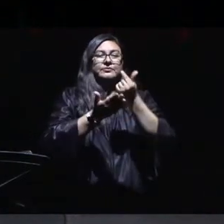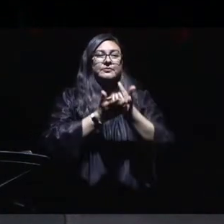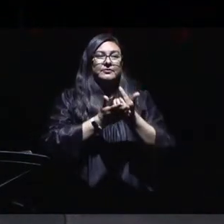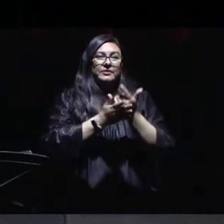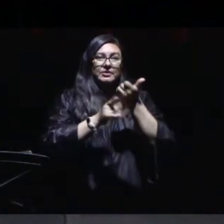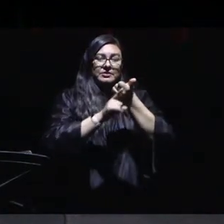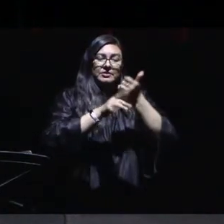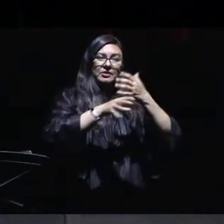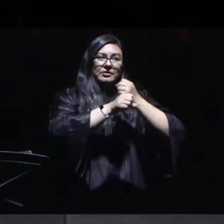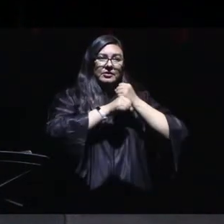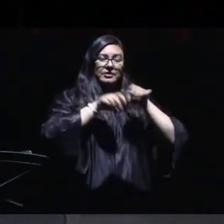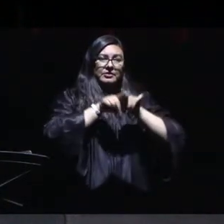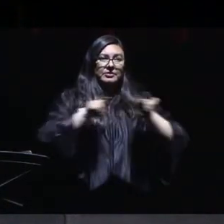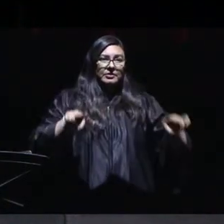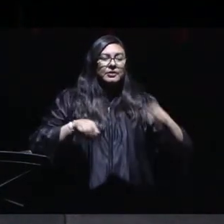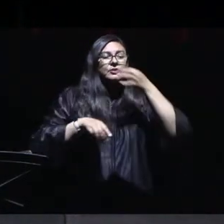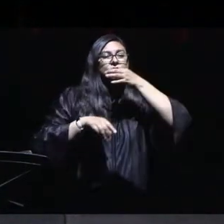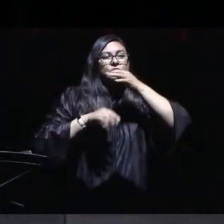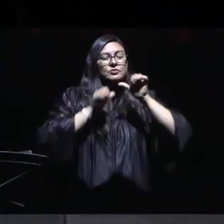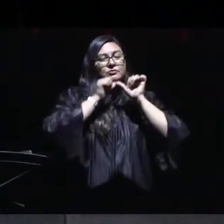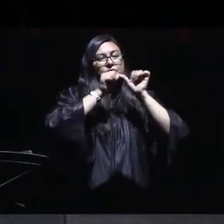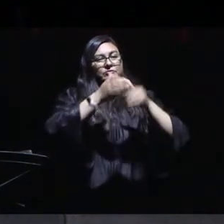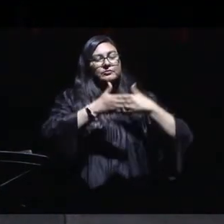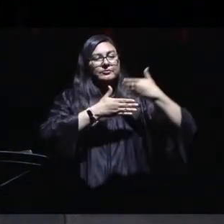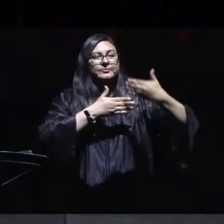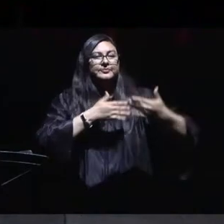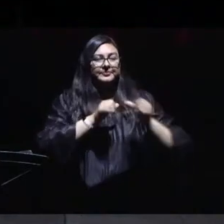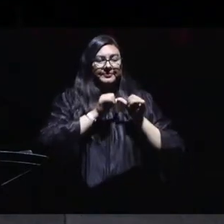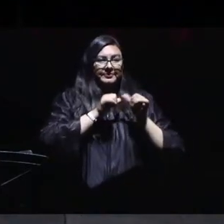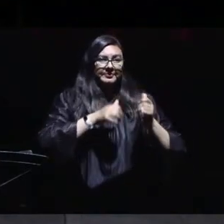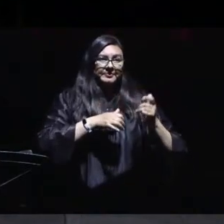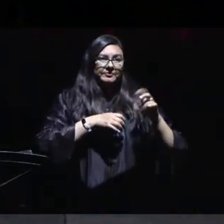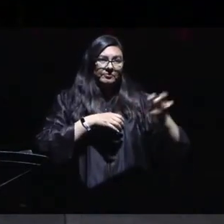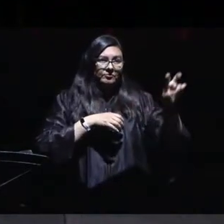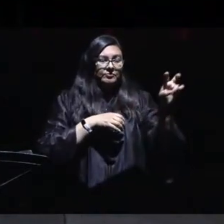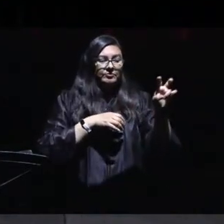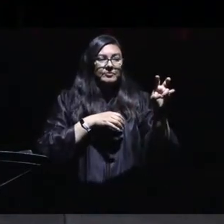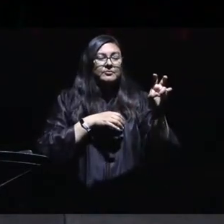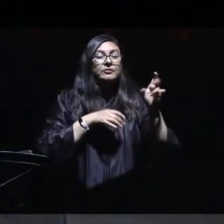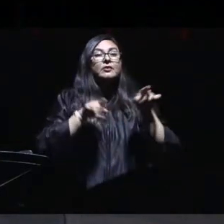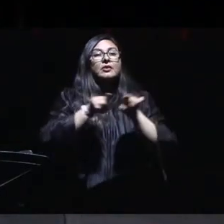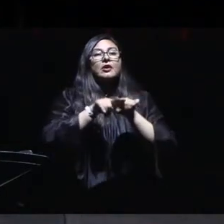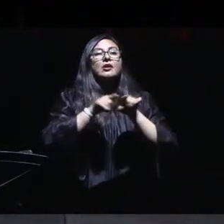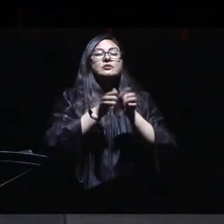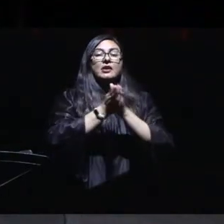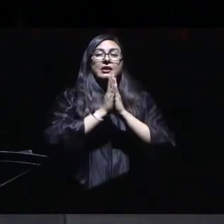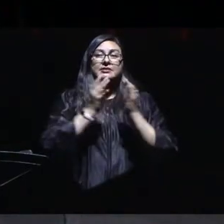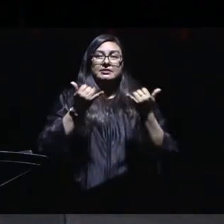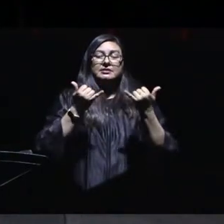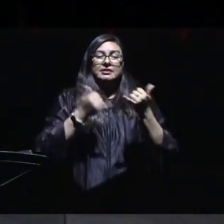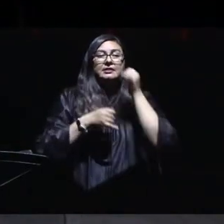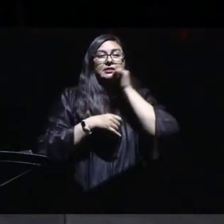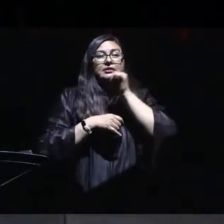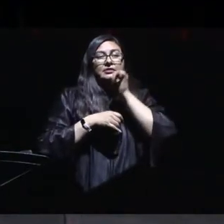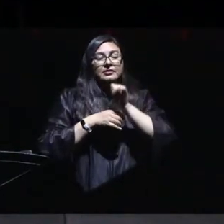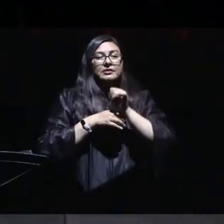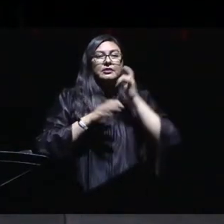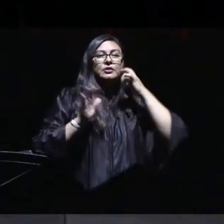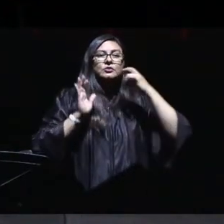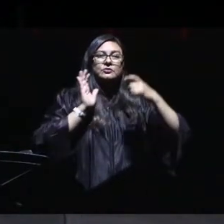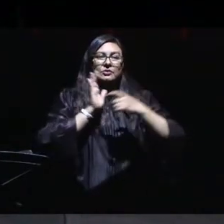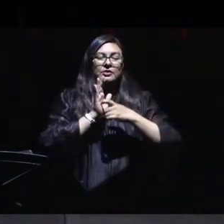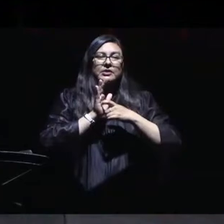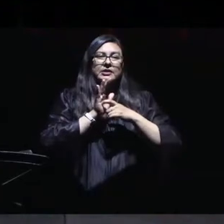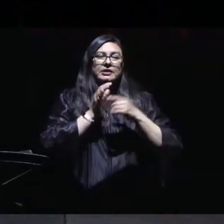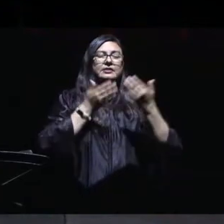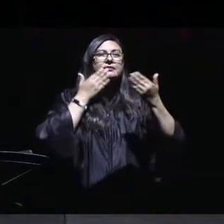earned their degrees and who will soon embark on the next stage of life's journey. I also ask that today and every day, we acknowledge and